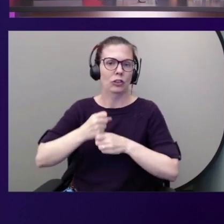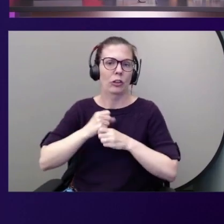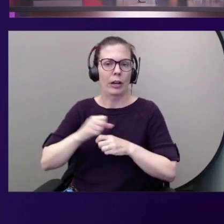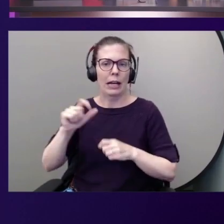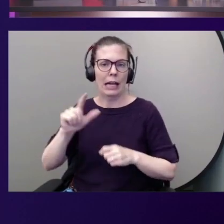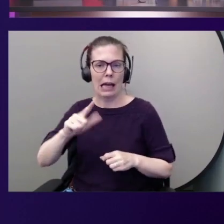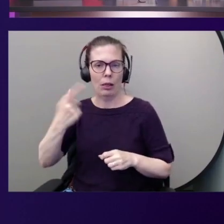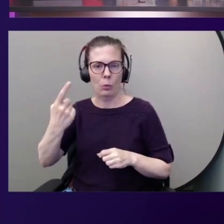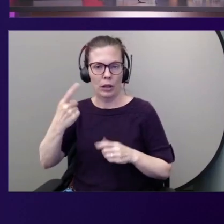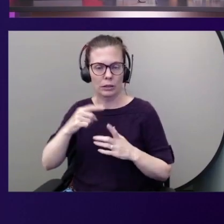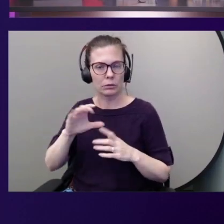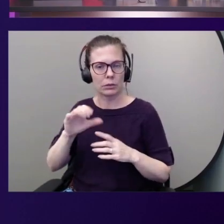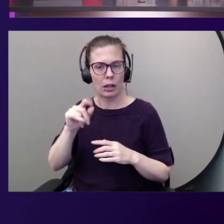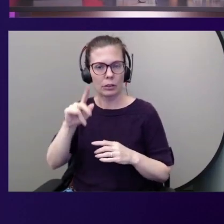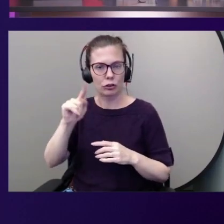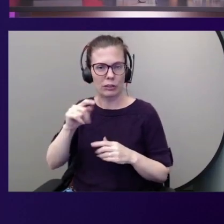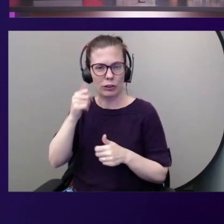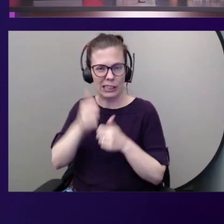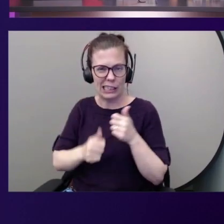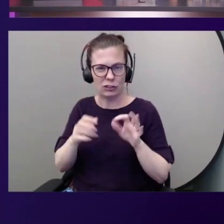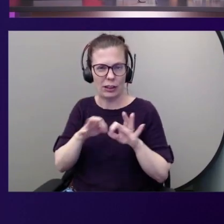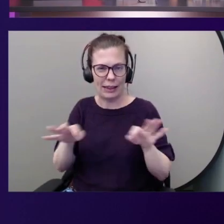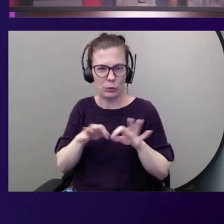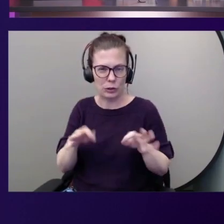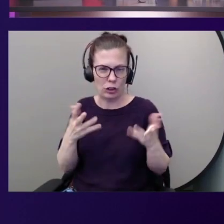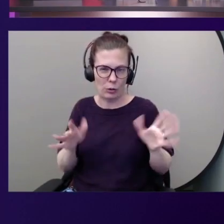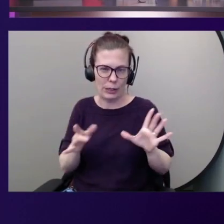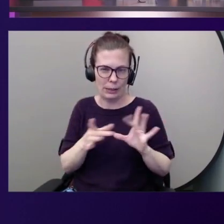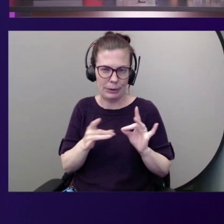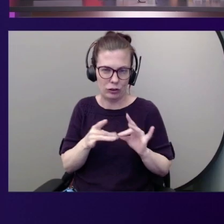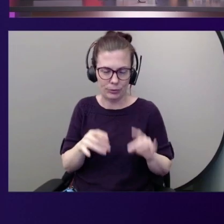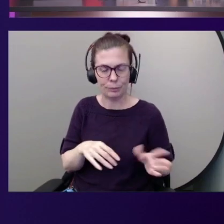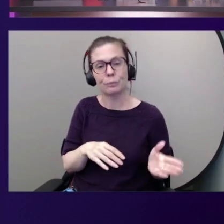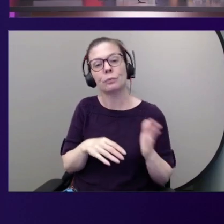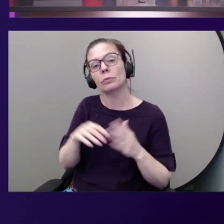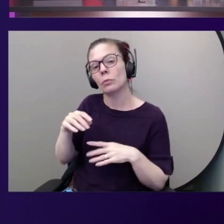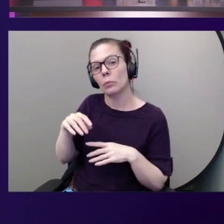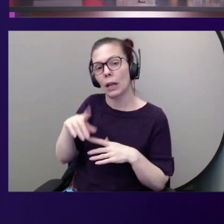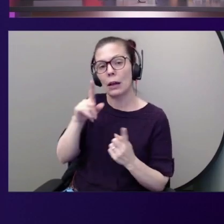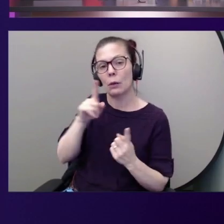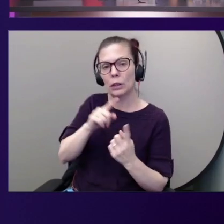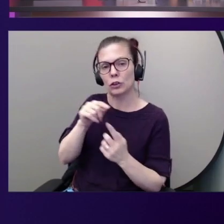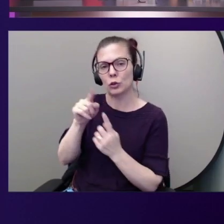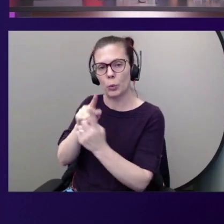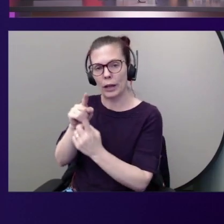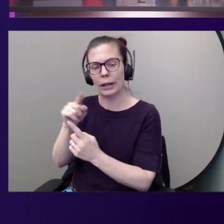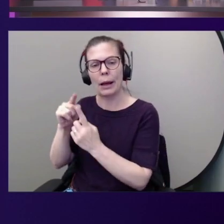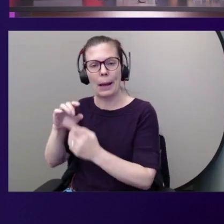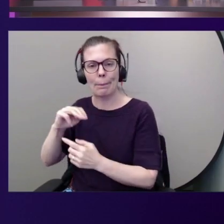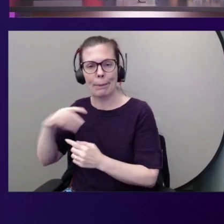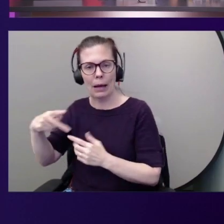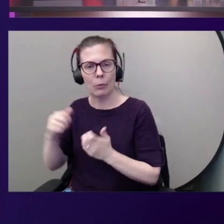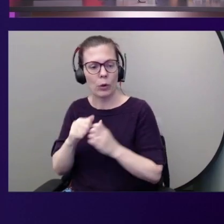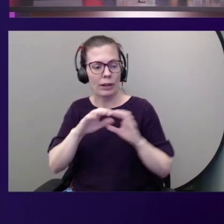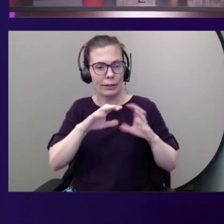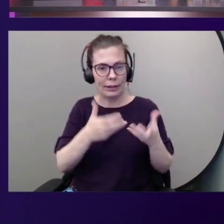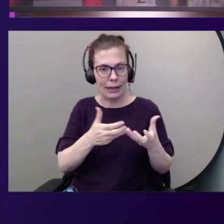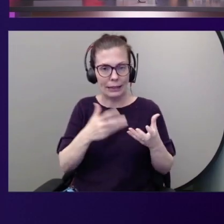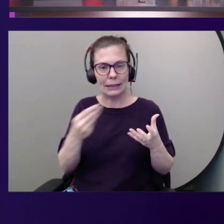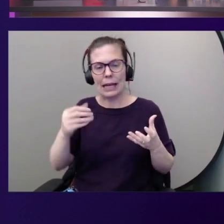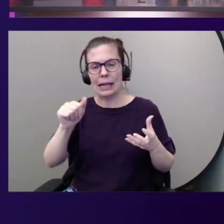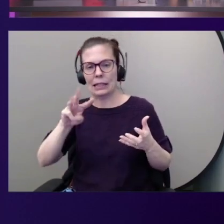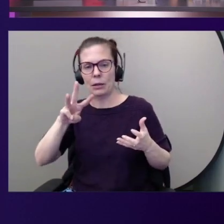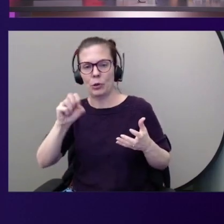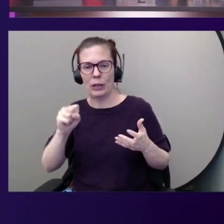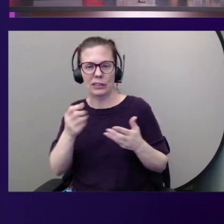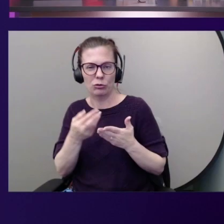each of the programming languages I mentioned earlier. And these are one-to-one mappings between classes and AWS resources, and are basically just